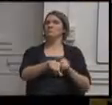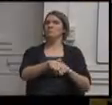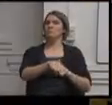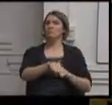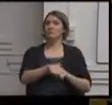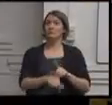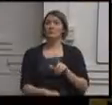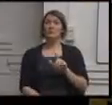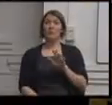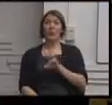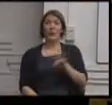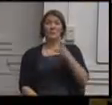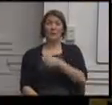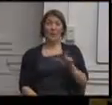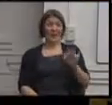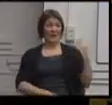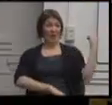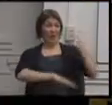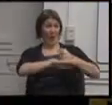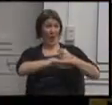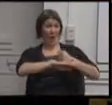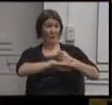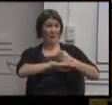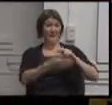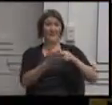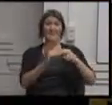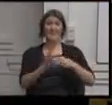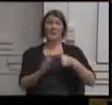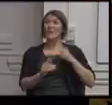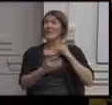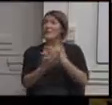Station 2 is closed, that standard won't be met.